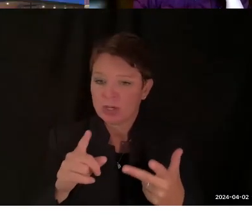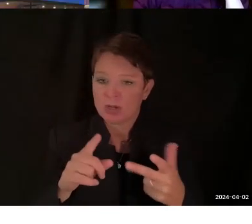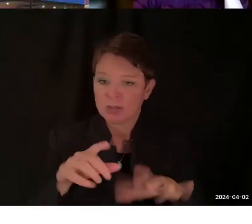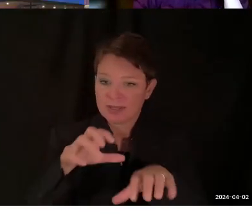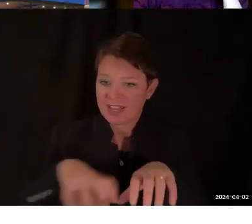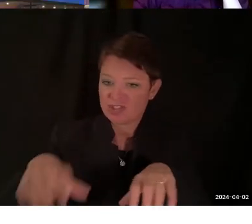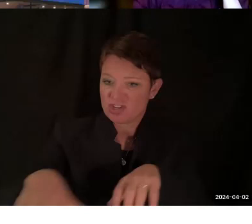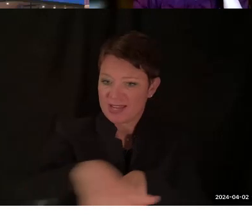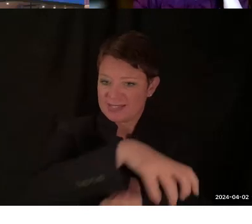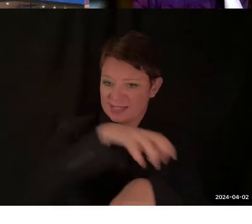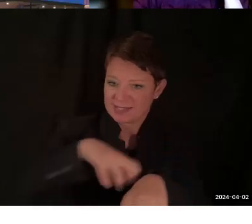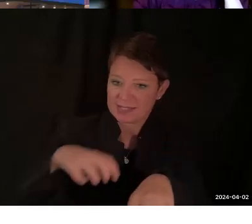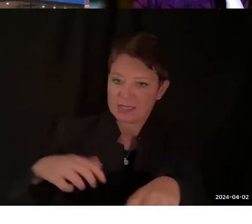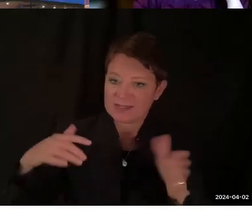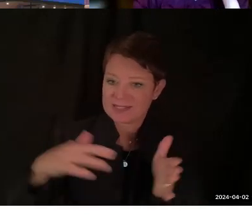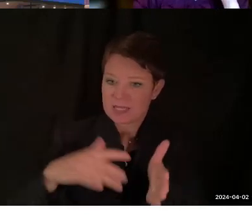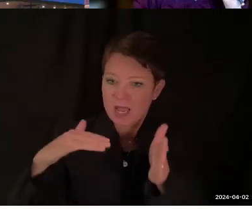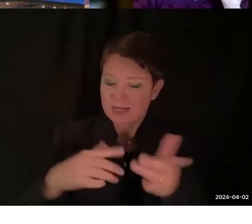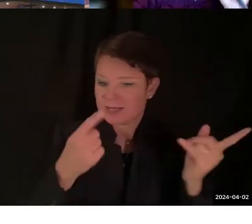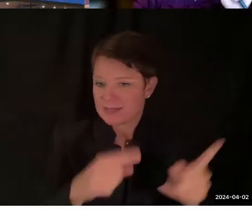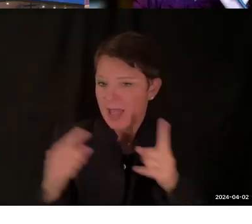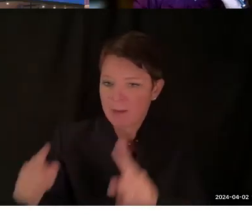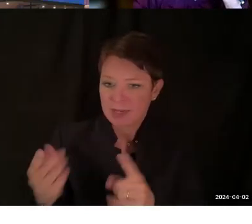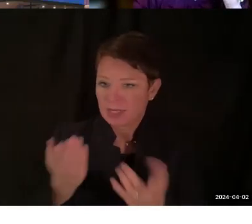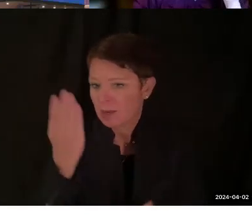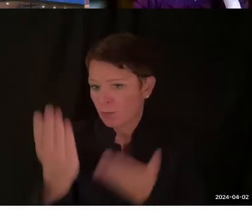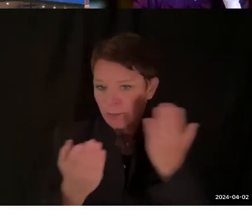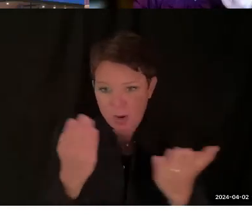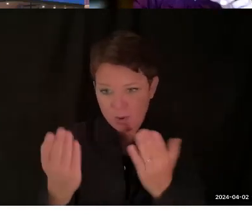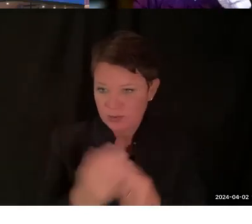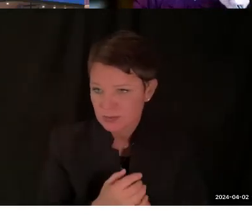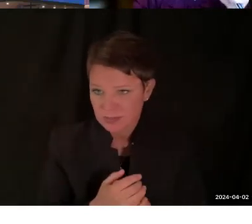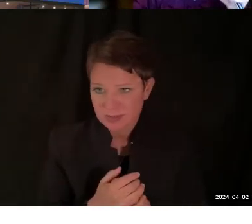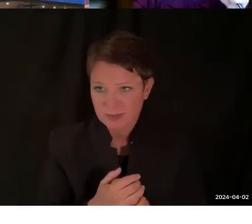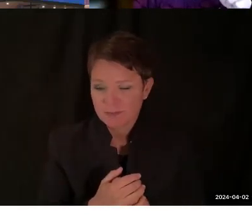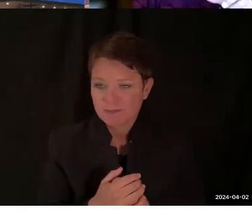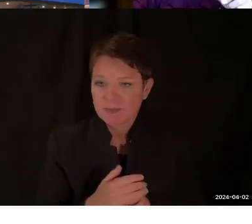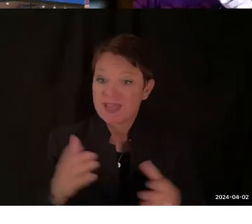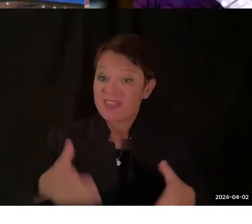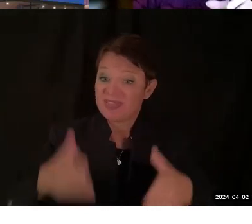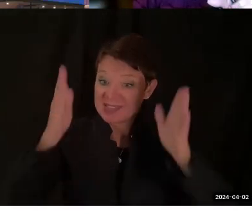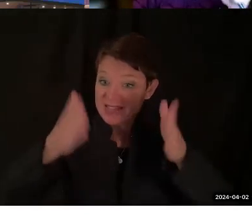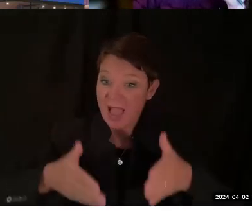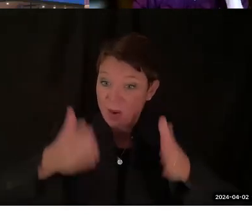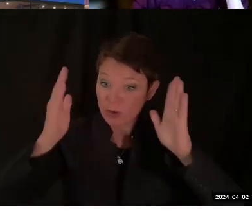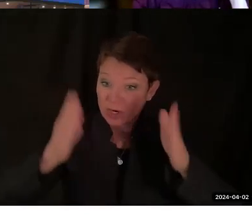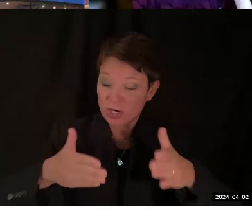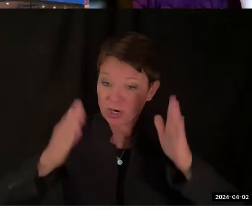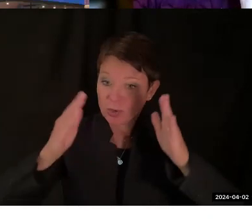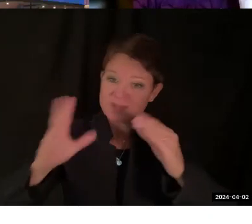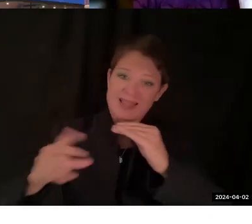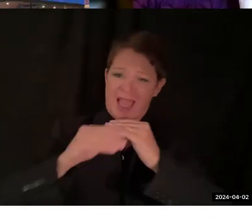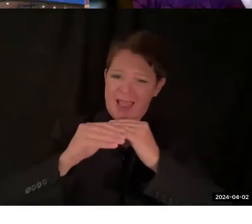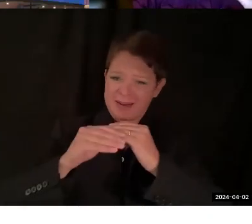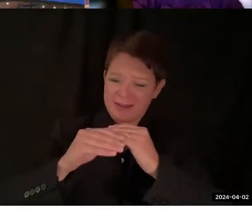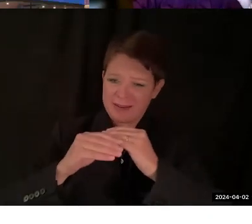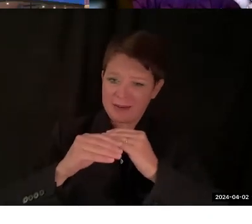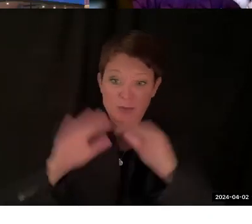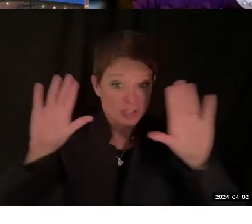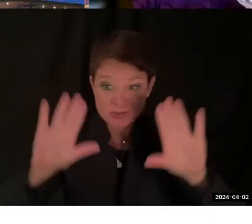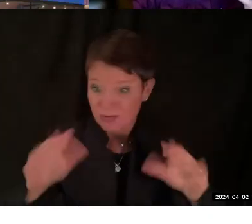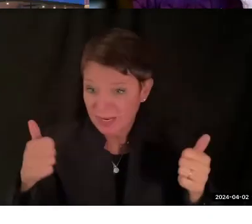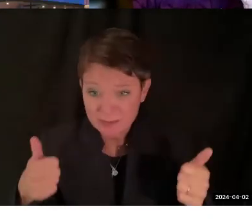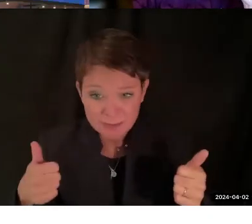adjacency studies being put forth. The tower got added, which is